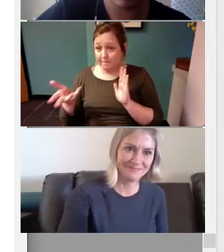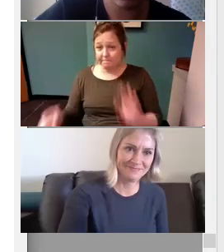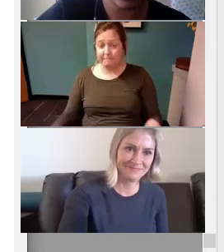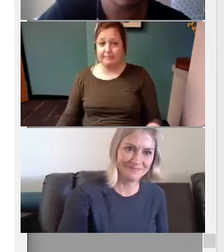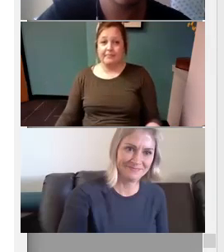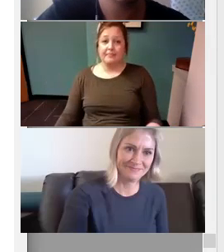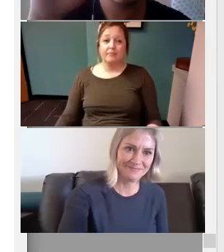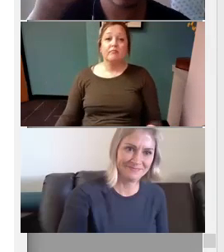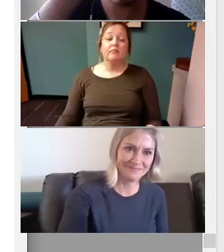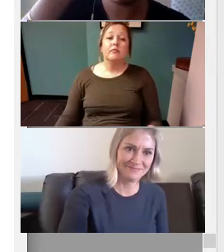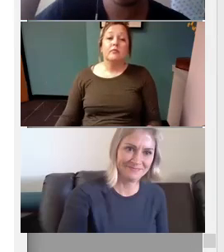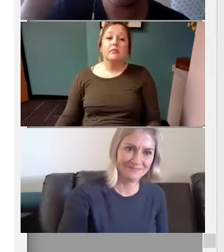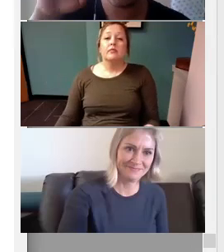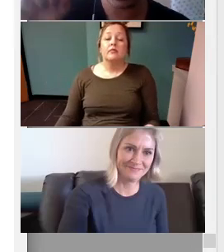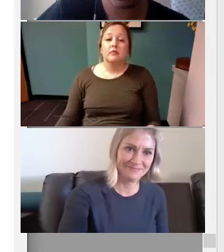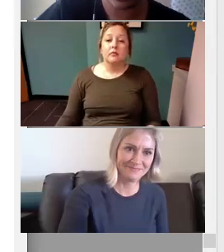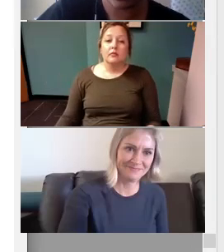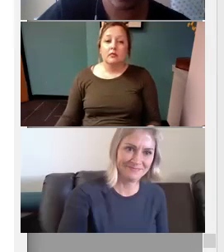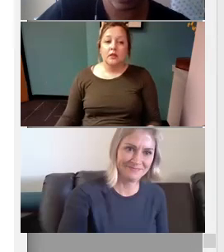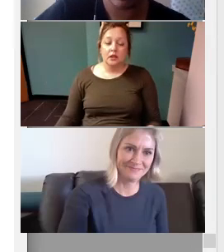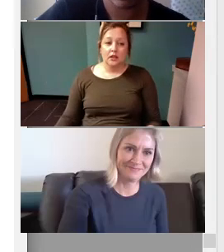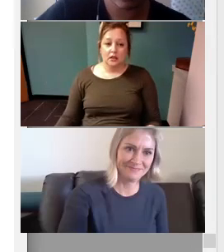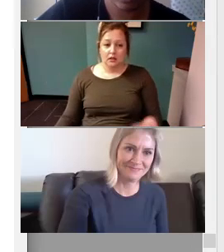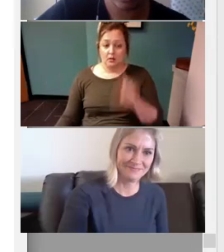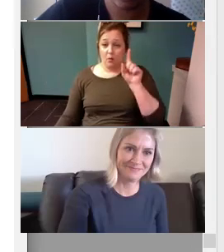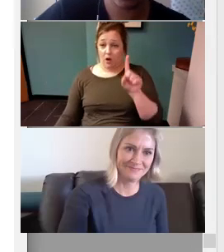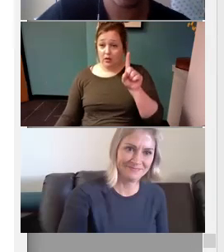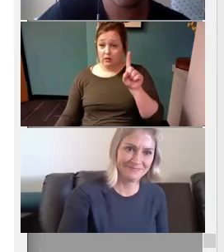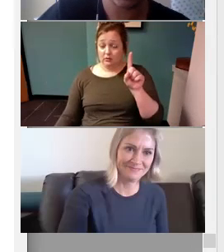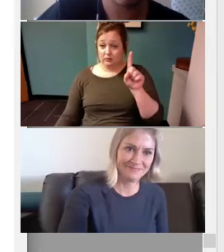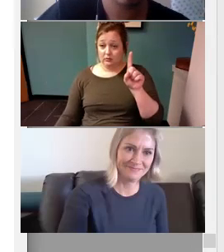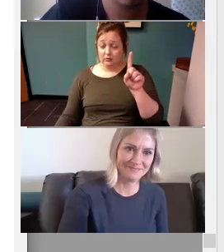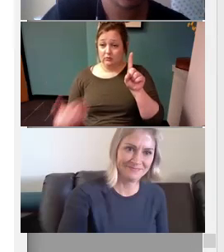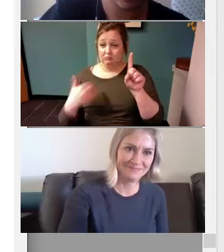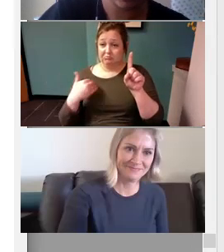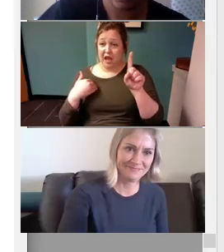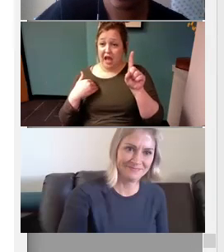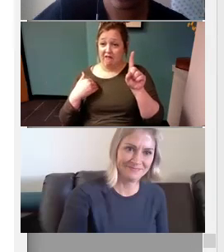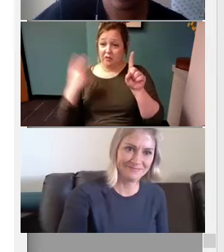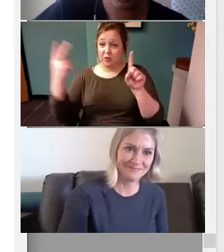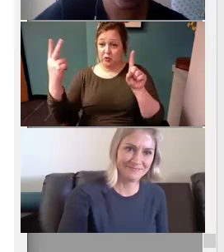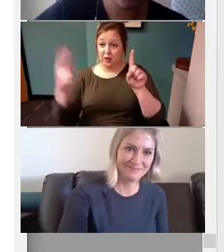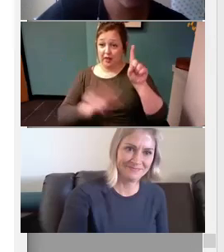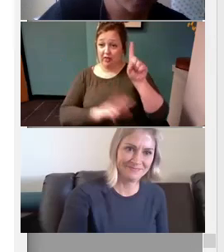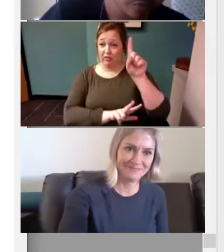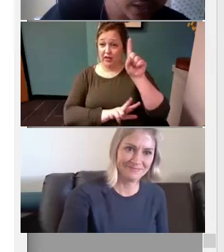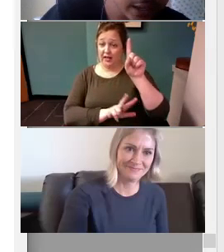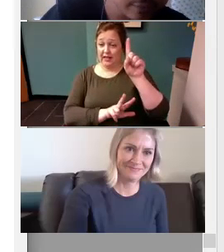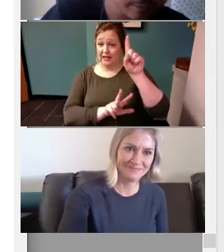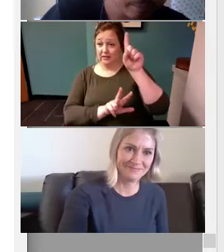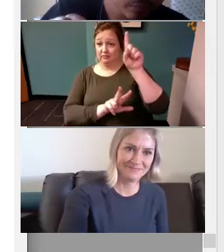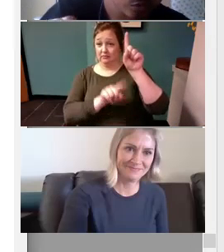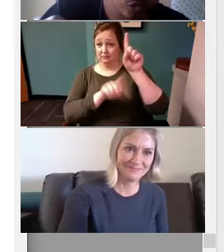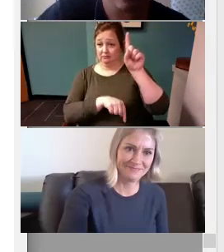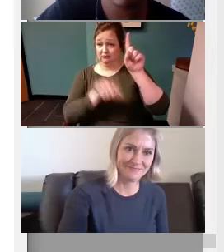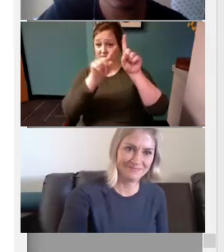is from 1, we have 2 and 3, right? So we have 2, then 3, right? 2, we